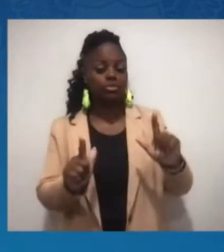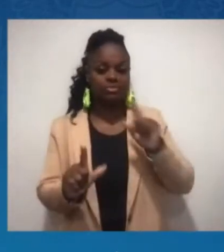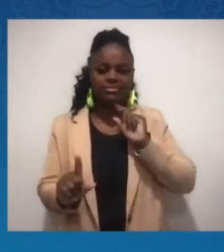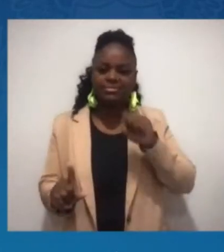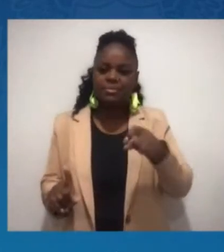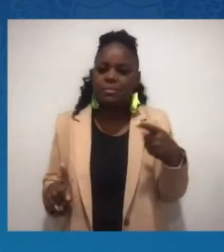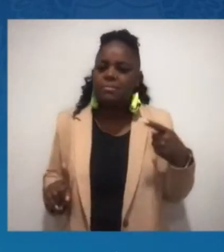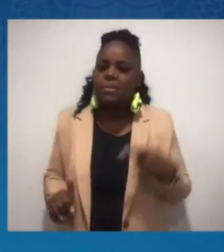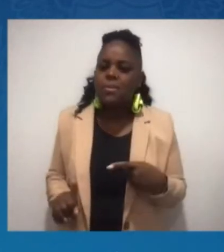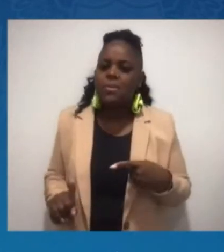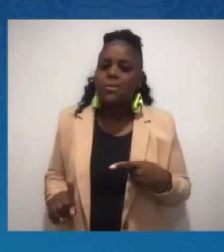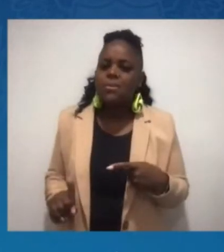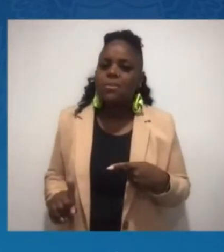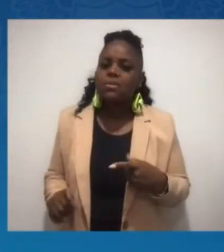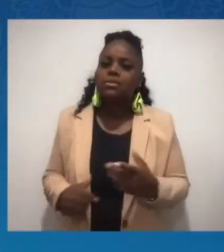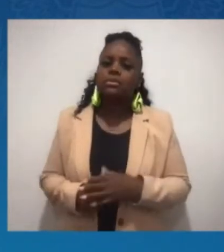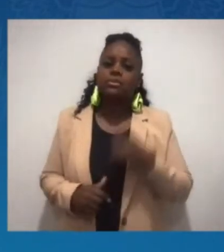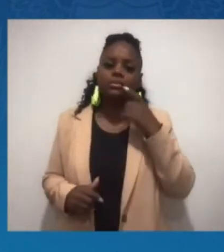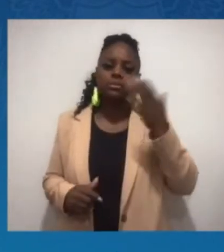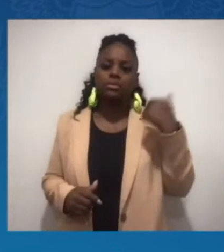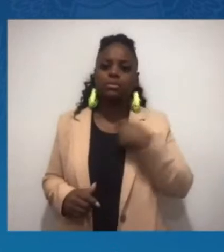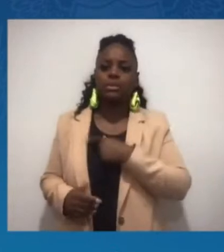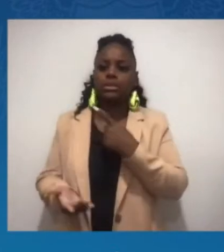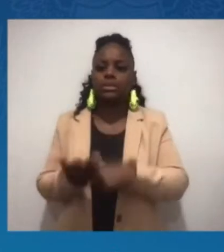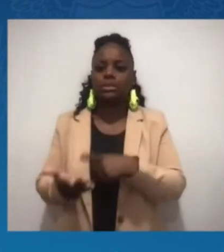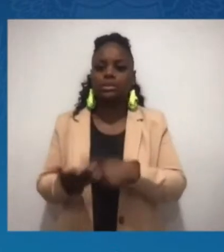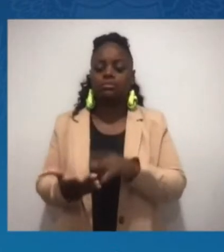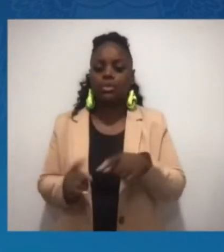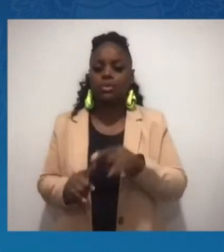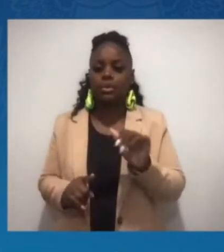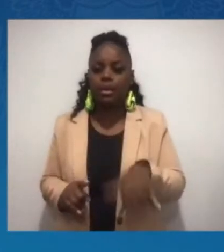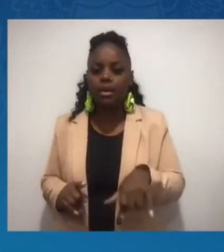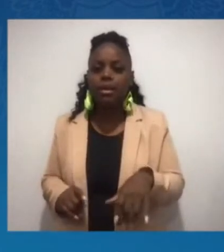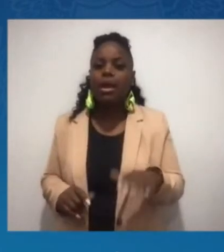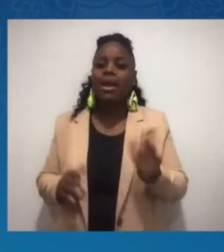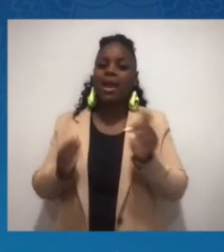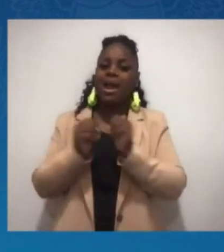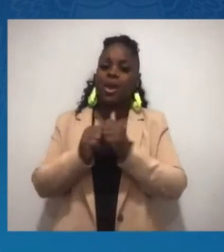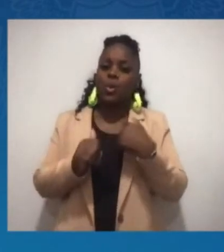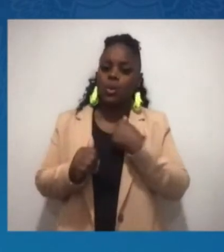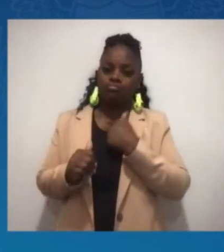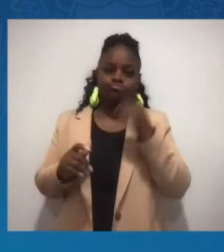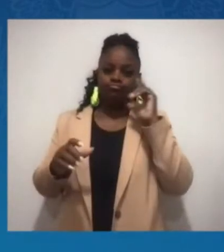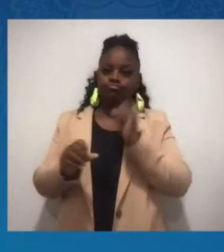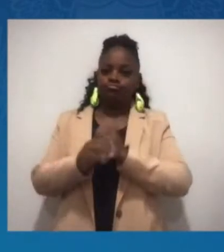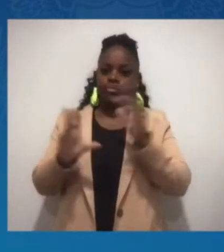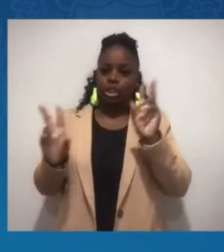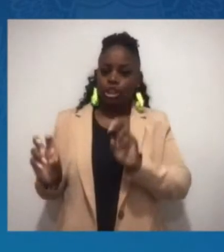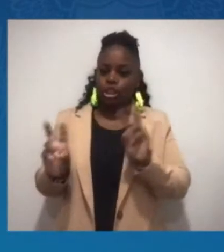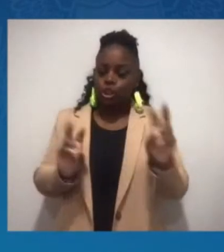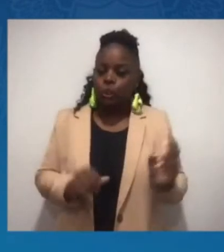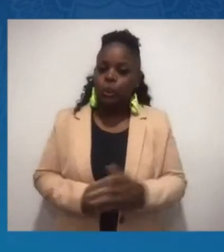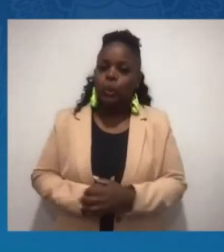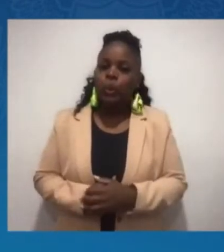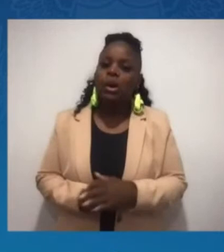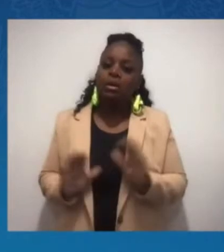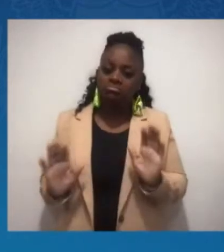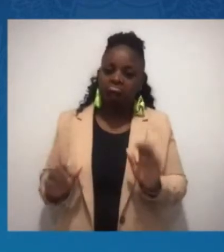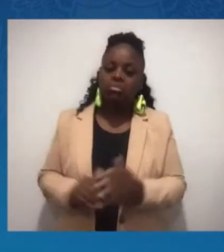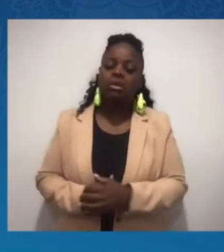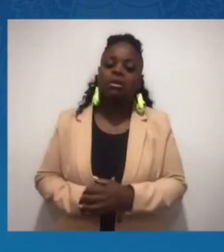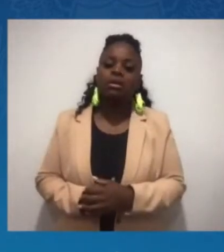in terms of how we are also characterizing and how I think of it, which is this. One does not have